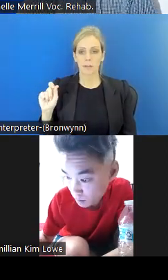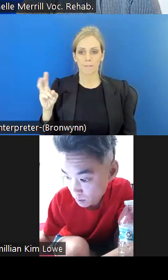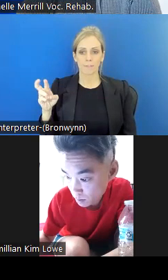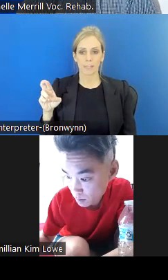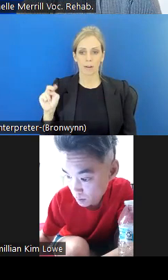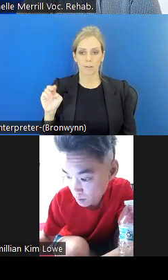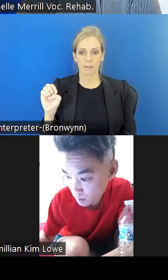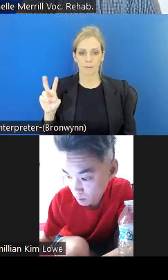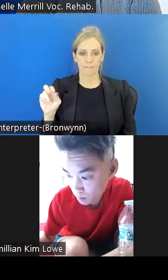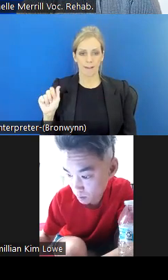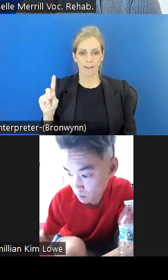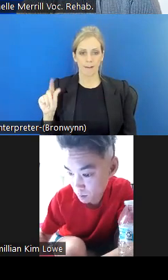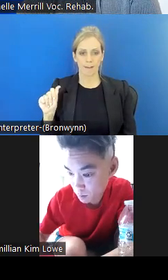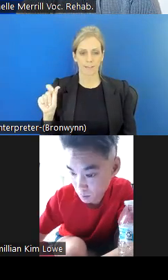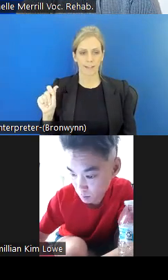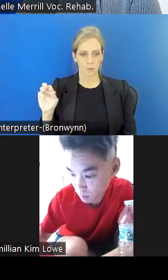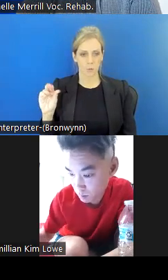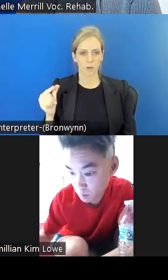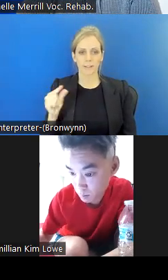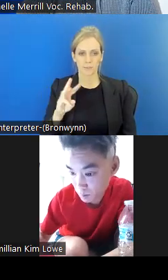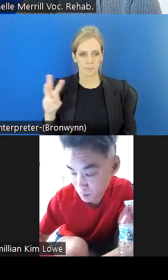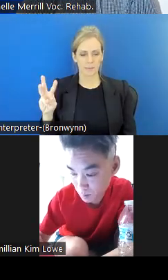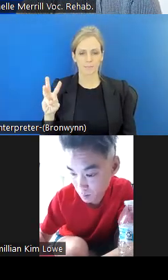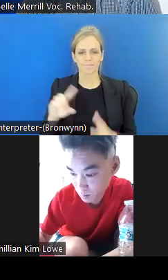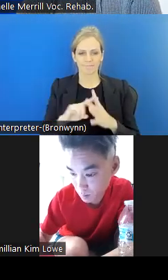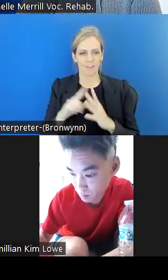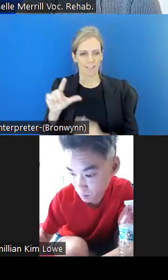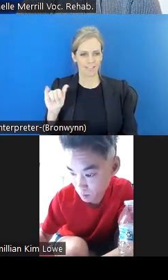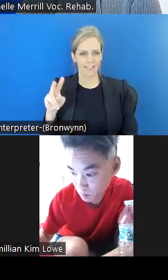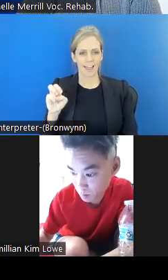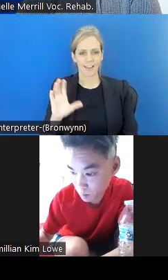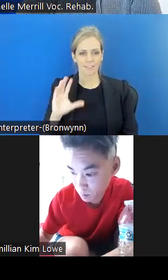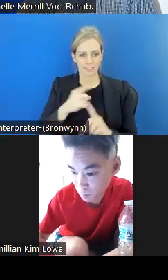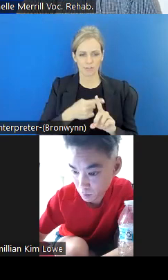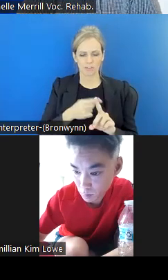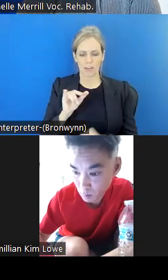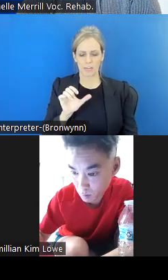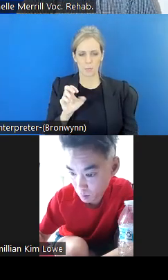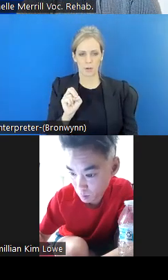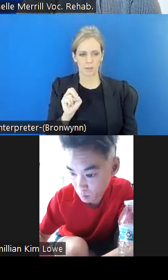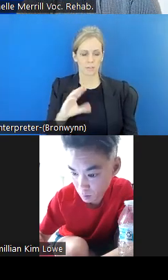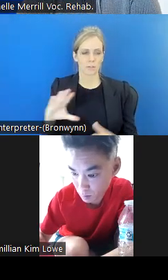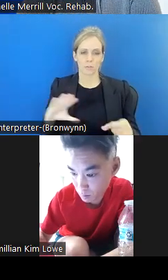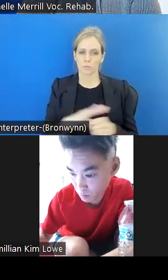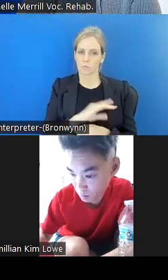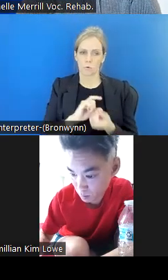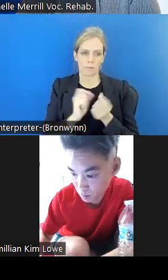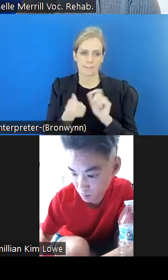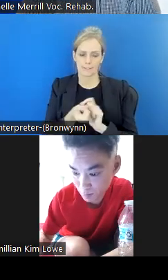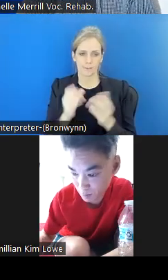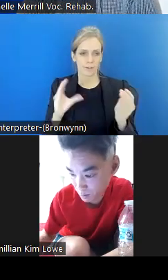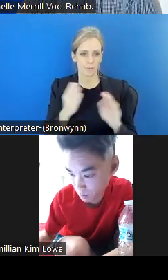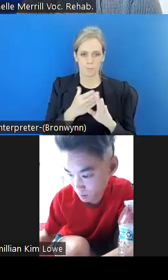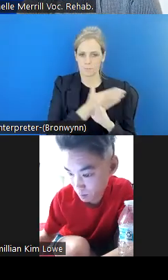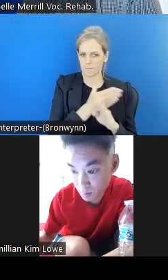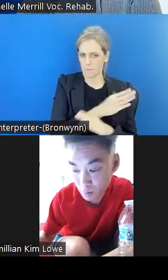www.vrnevada.org is our website. It went live in January, and it's completely different than our prior website.